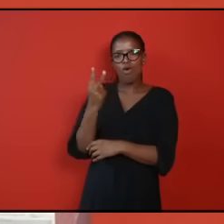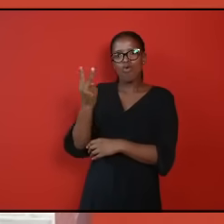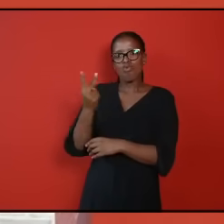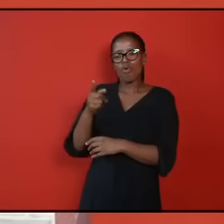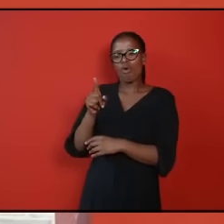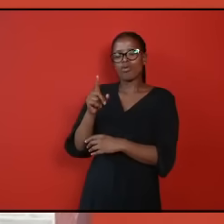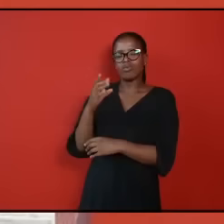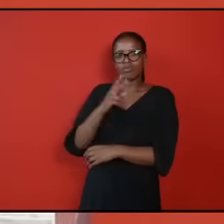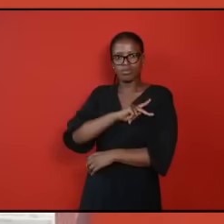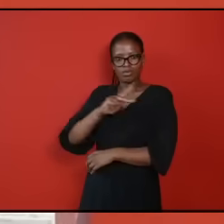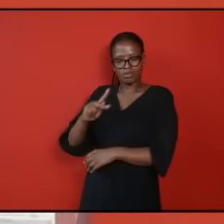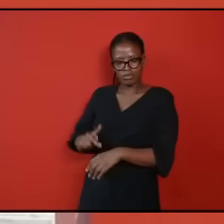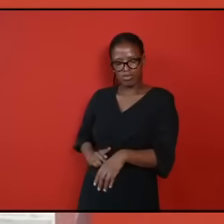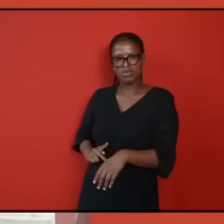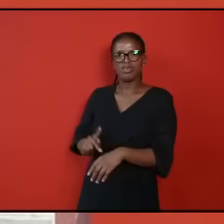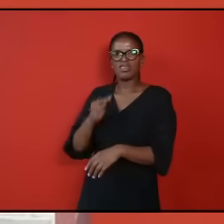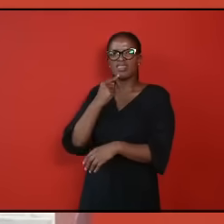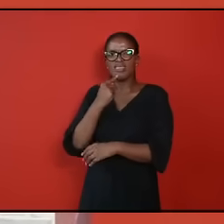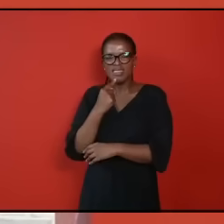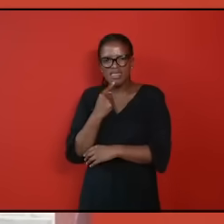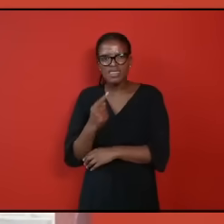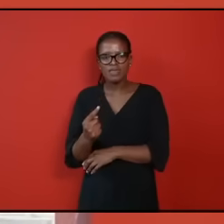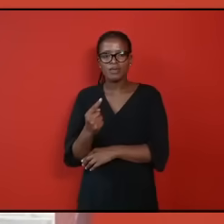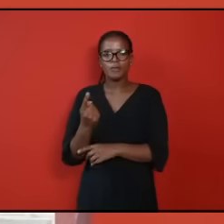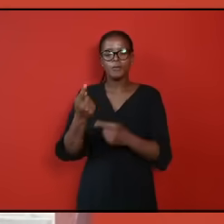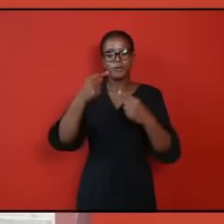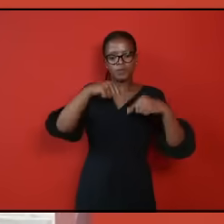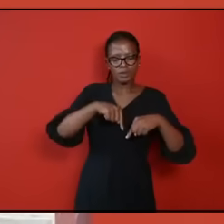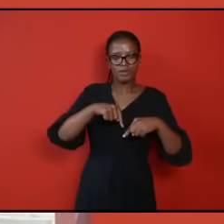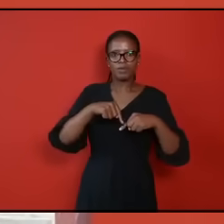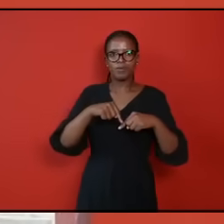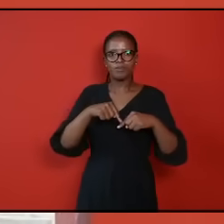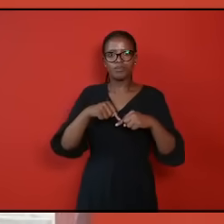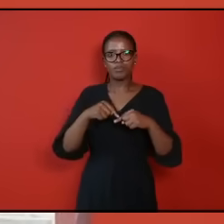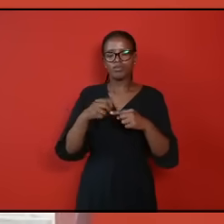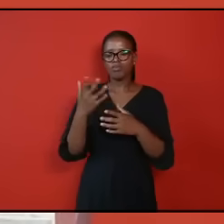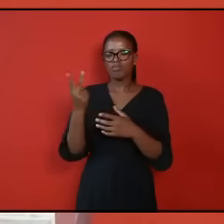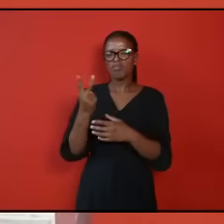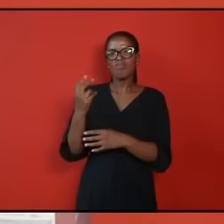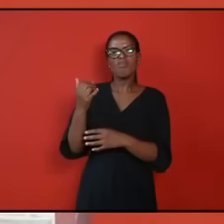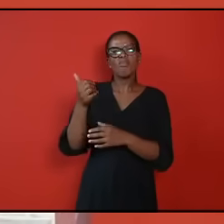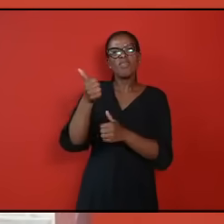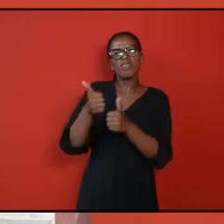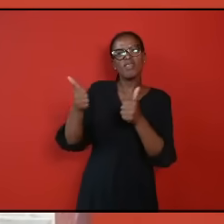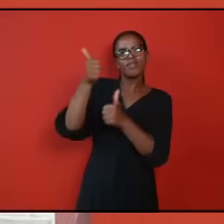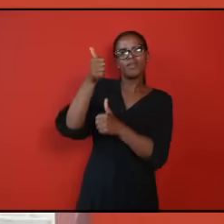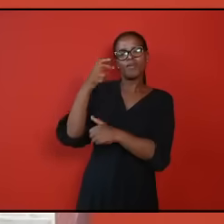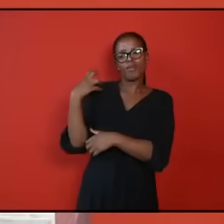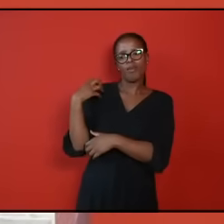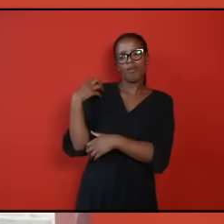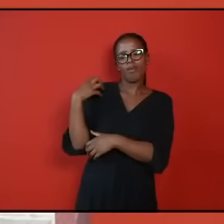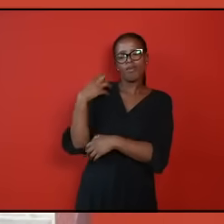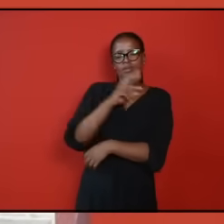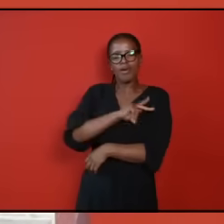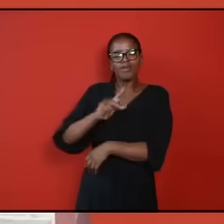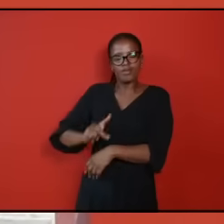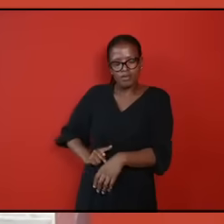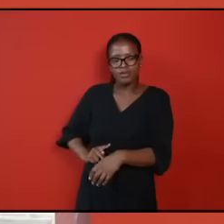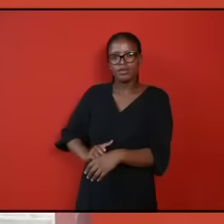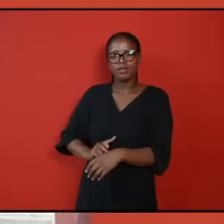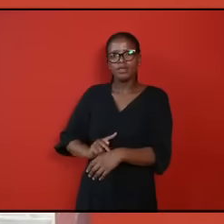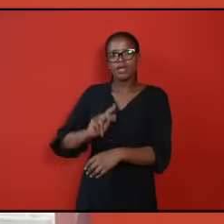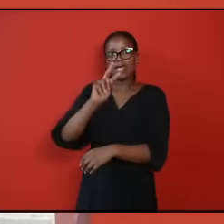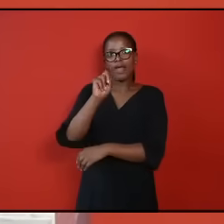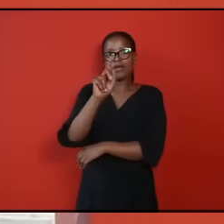So Cyril's lineup was Oscar Mabuyane as deputy president and Mdumseni Ntuli as